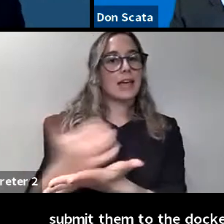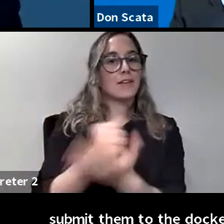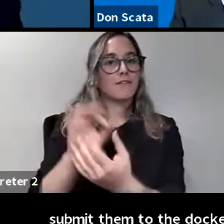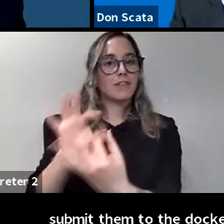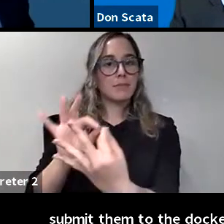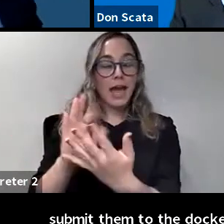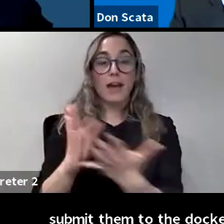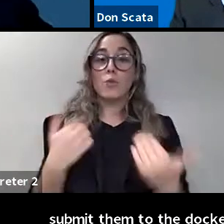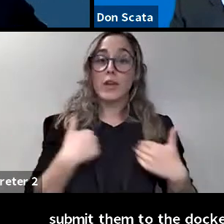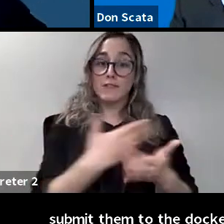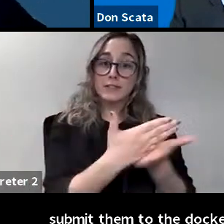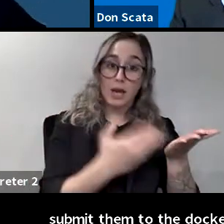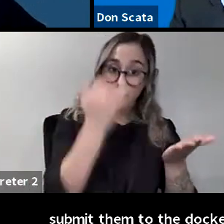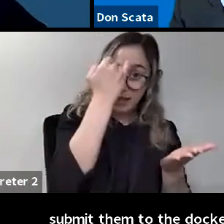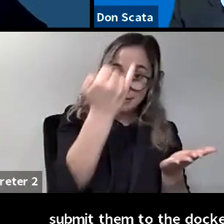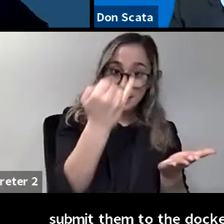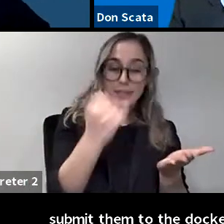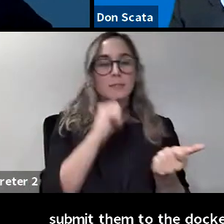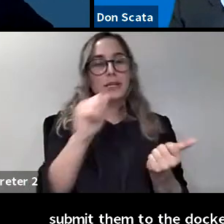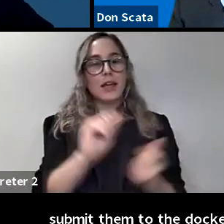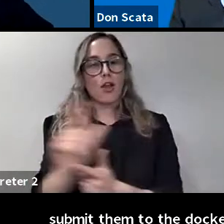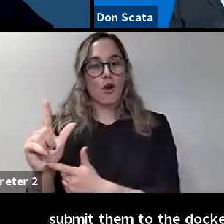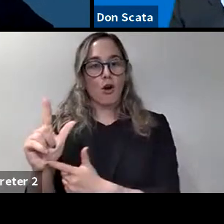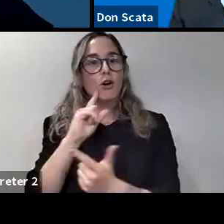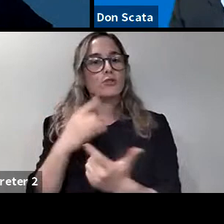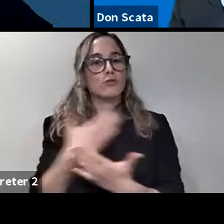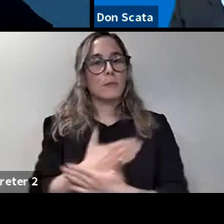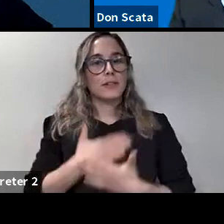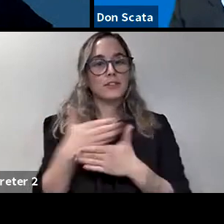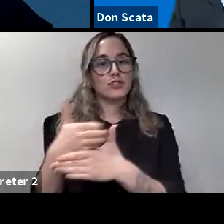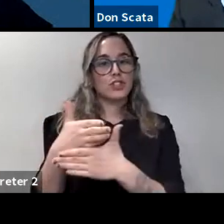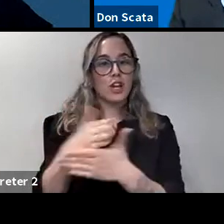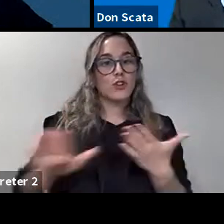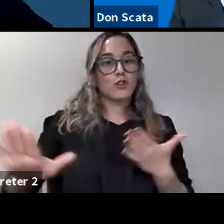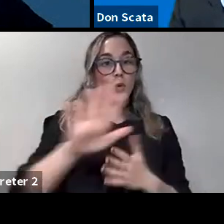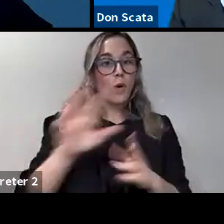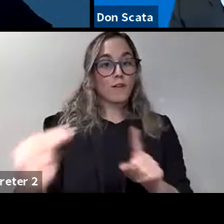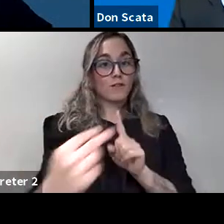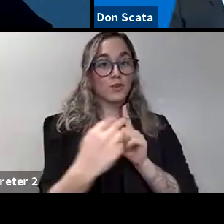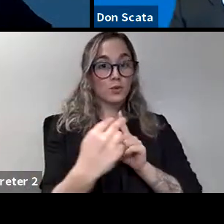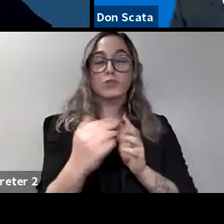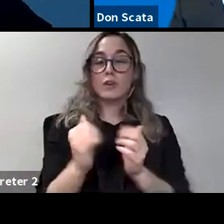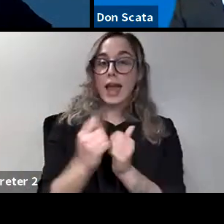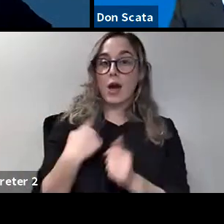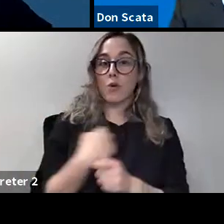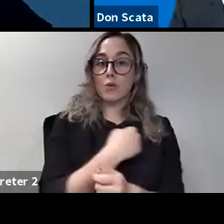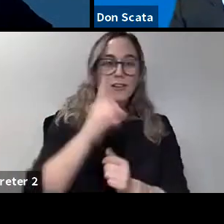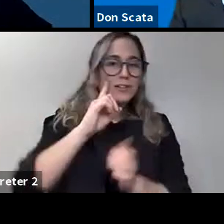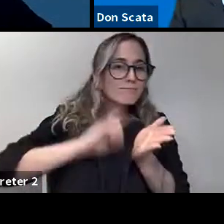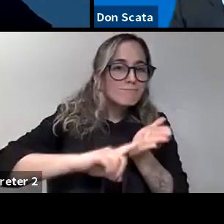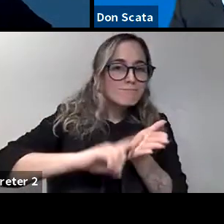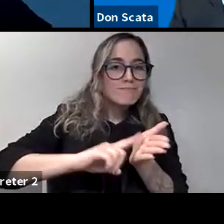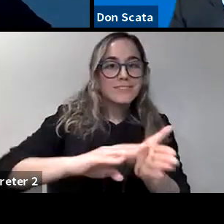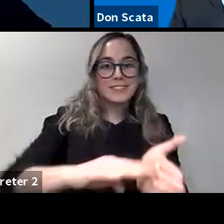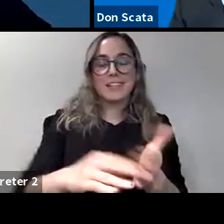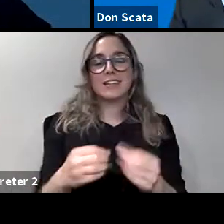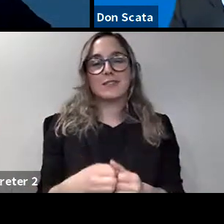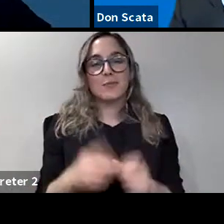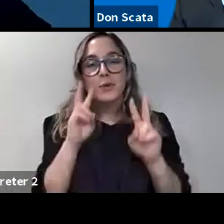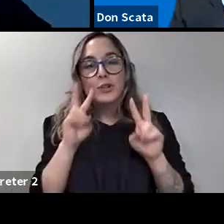ideas. So please share your views on maybe the types of things we could study. And we look forward to hearing